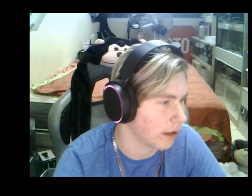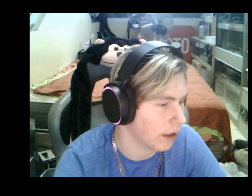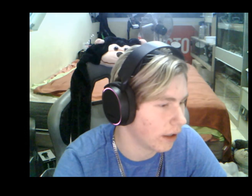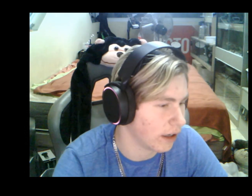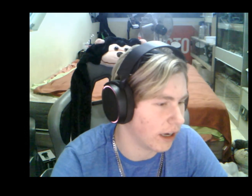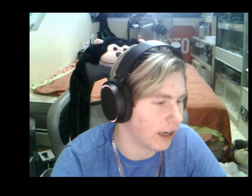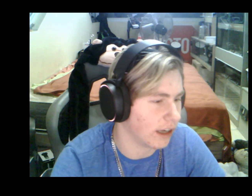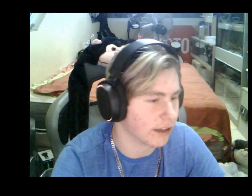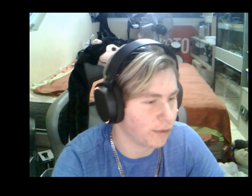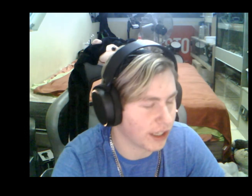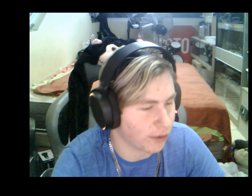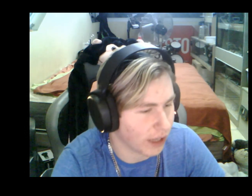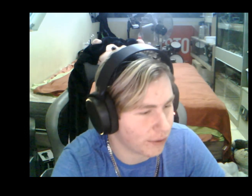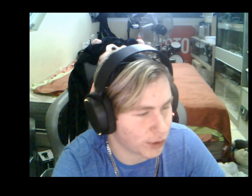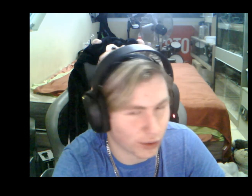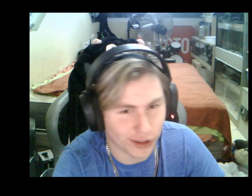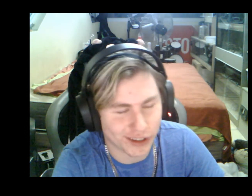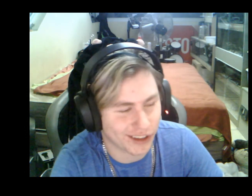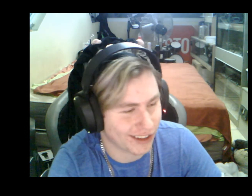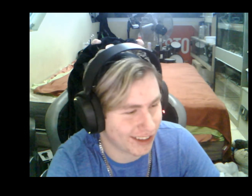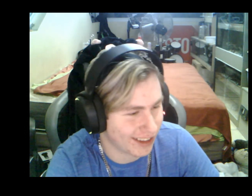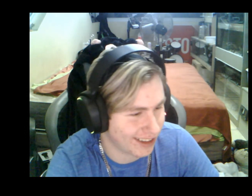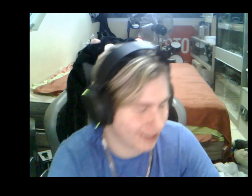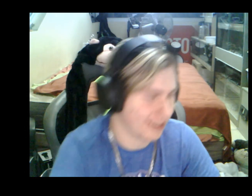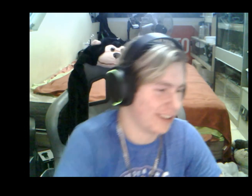butt, and we can all have a jolt,